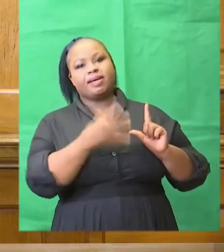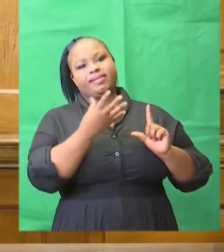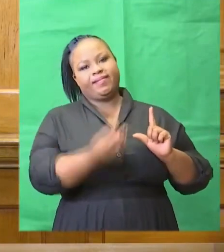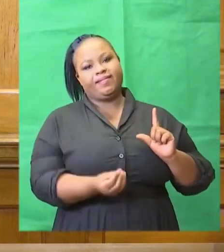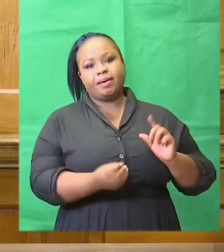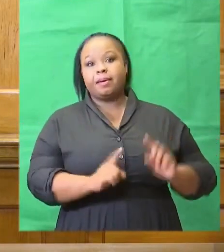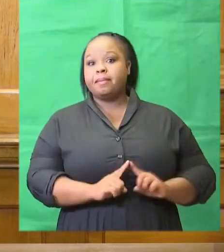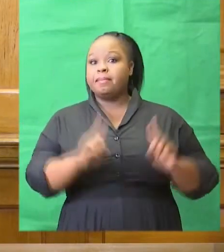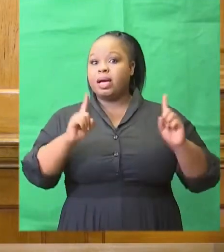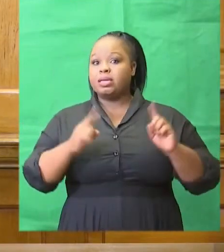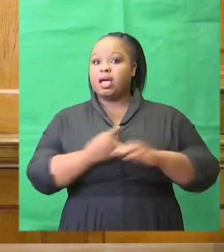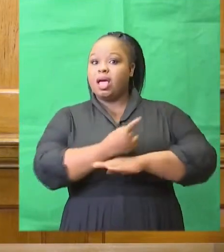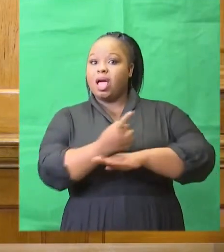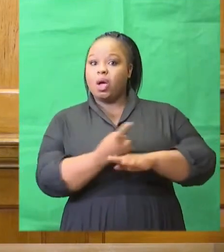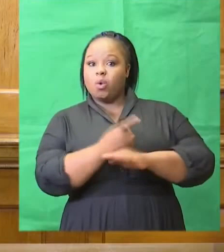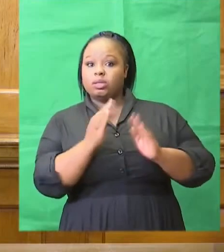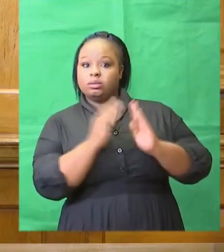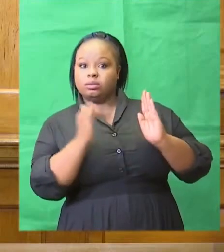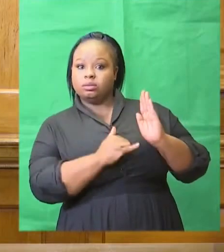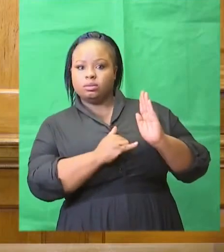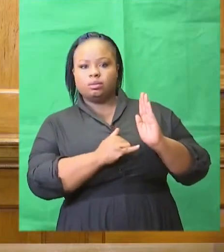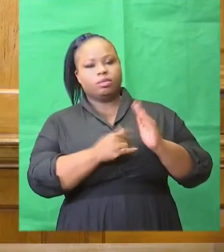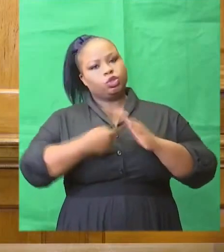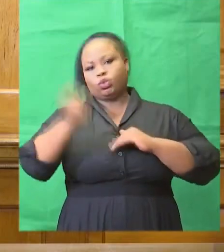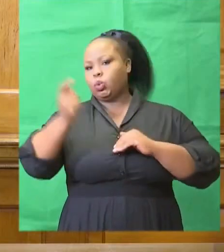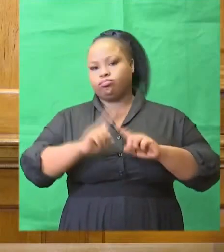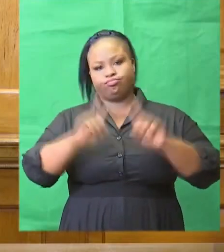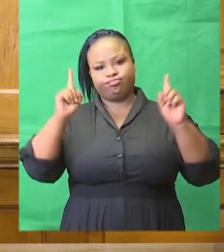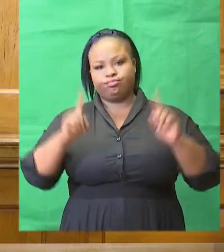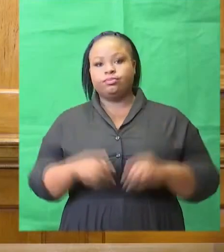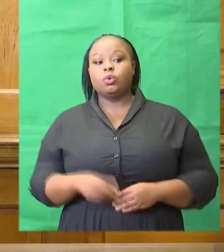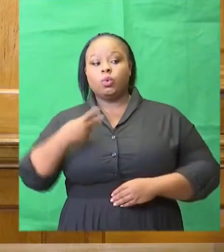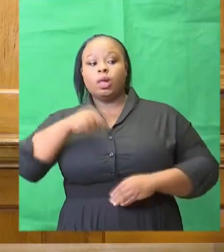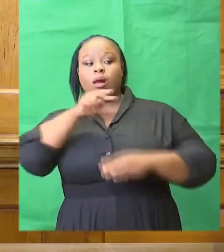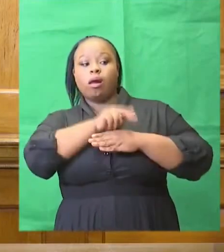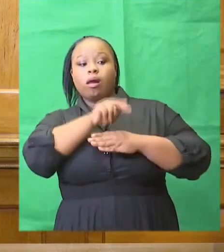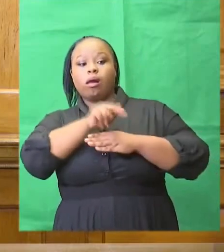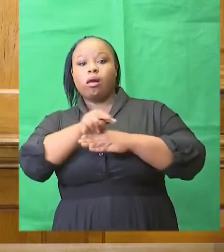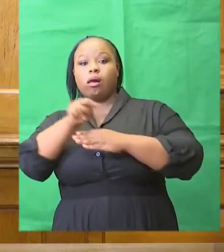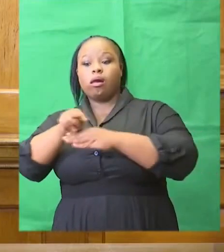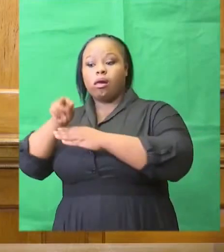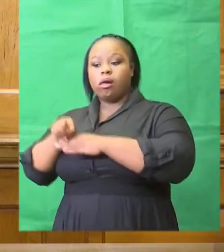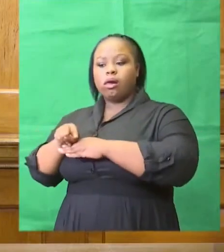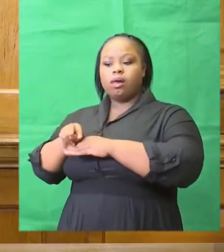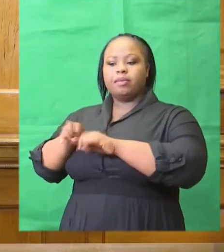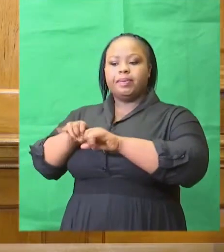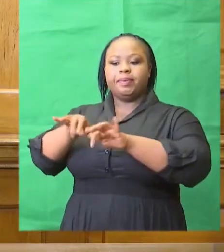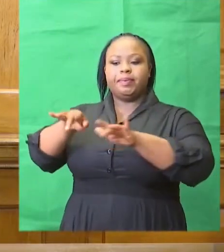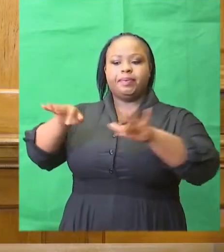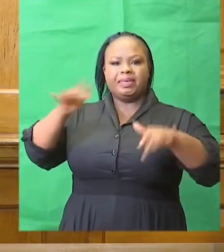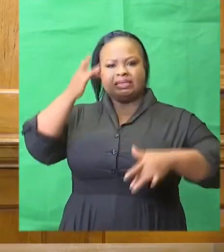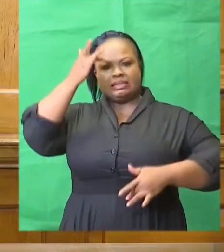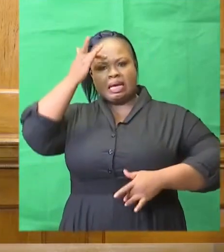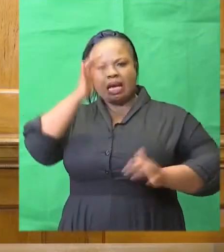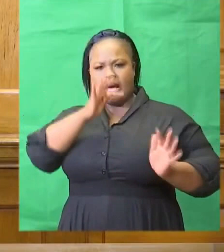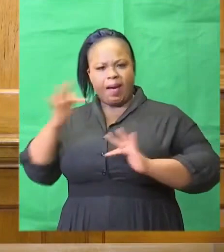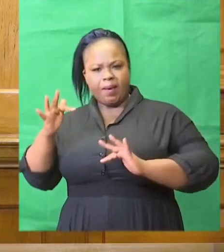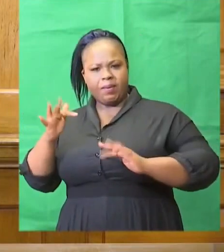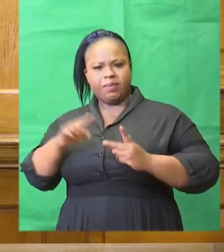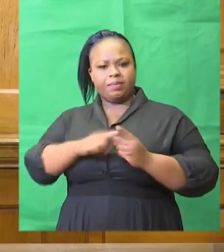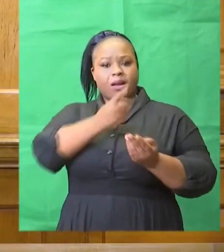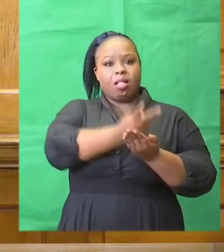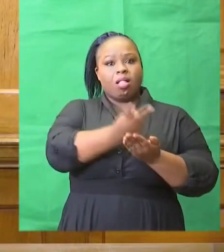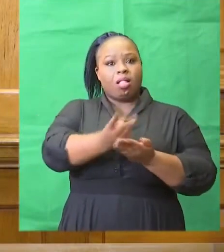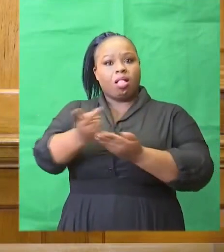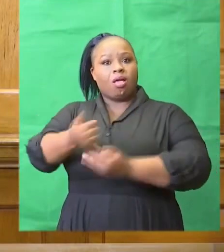sold during curfew hours. We will closely monitor infection rates as well as